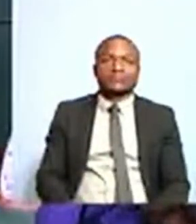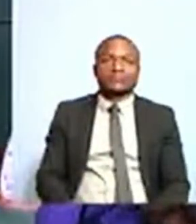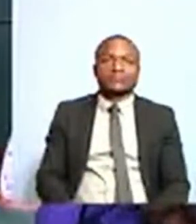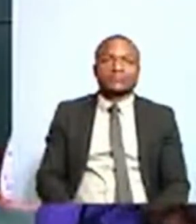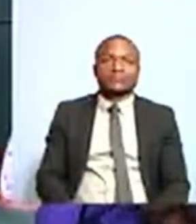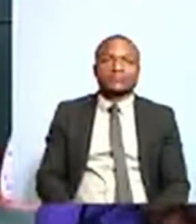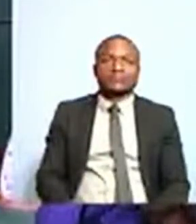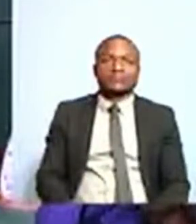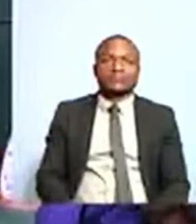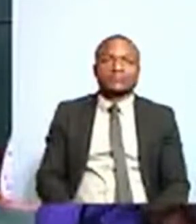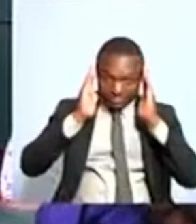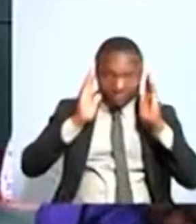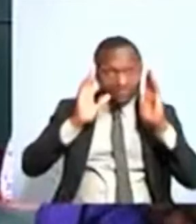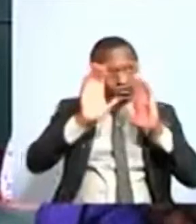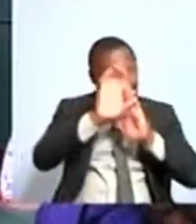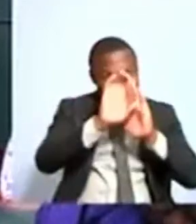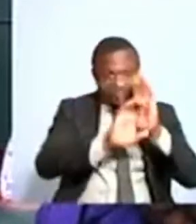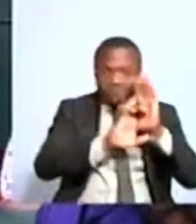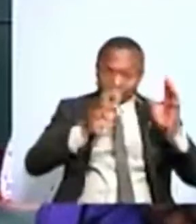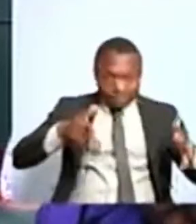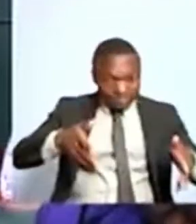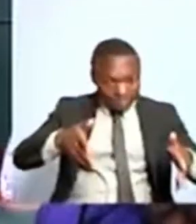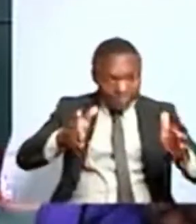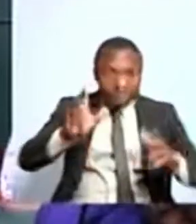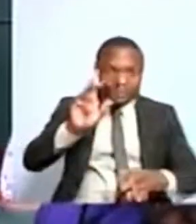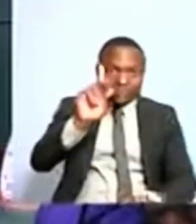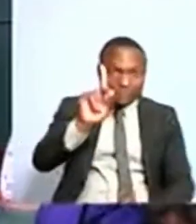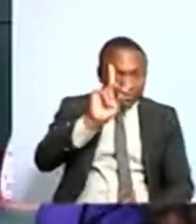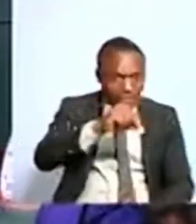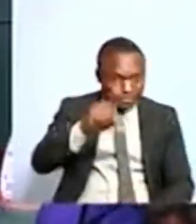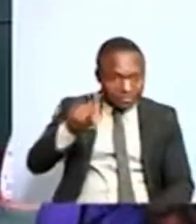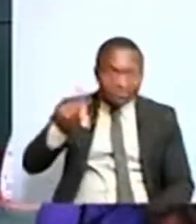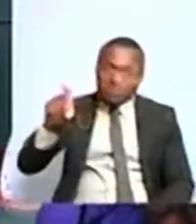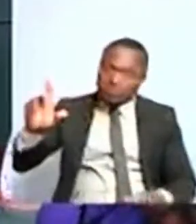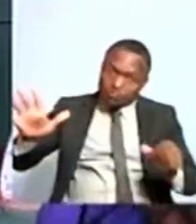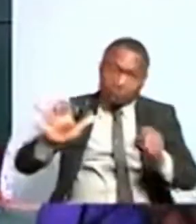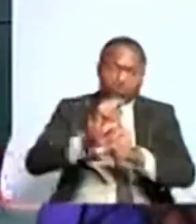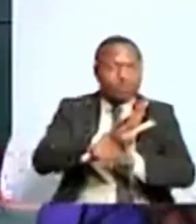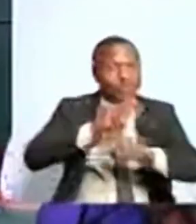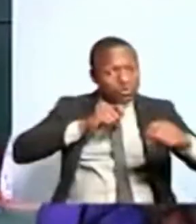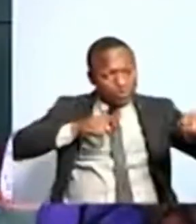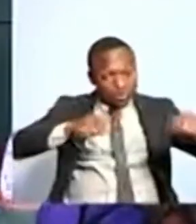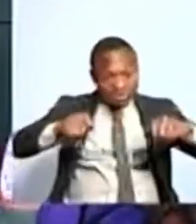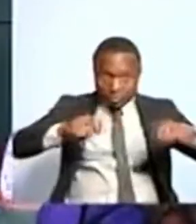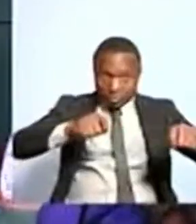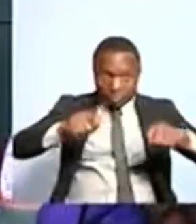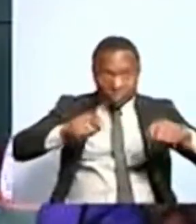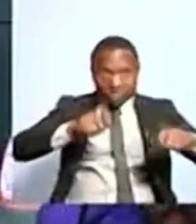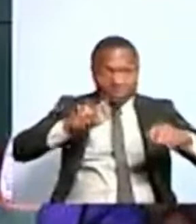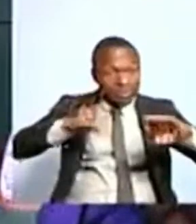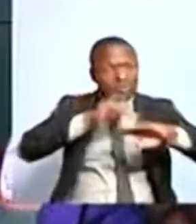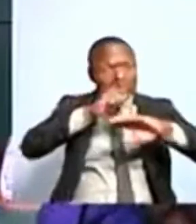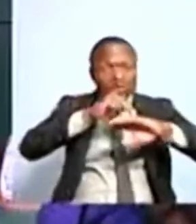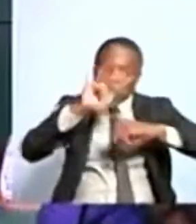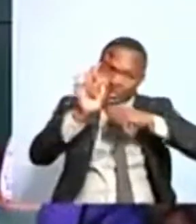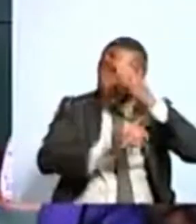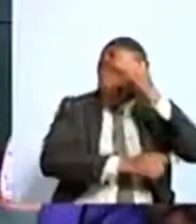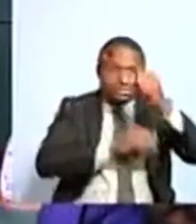intention of the Constitution was to allow the DPP full control of the National Prosecution